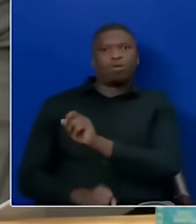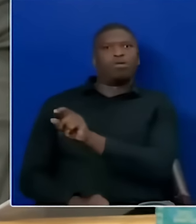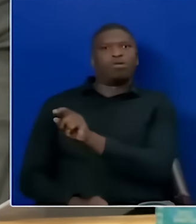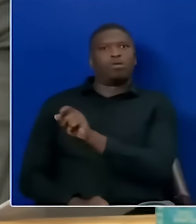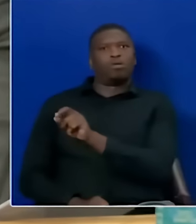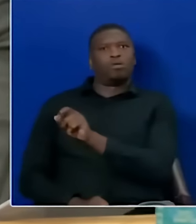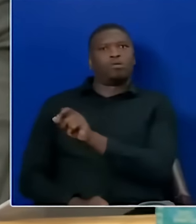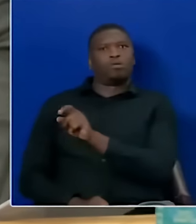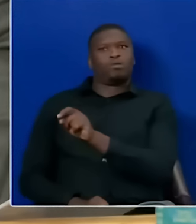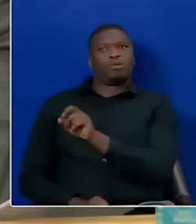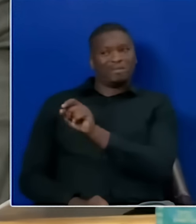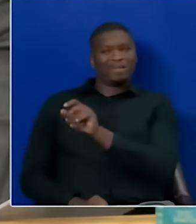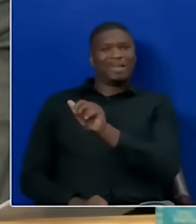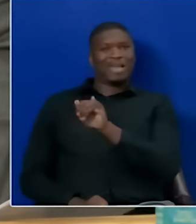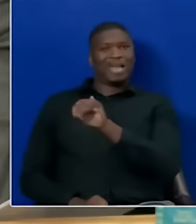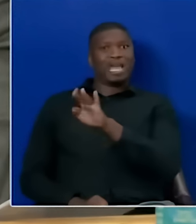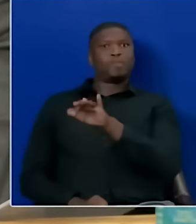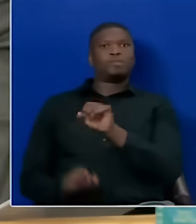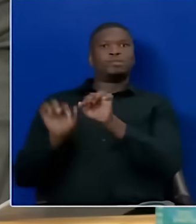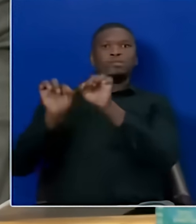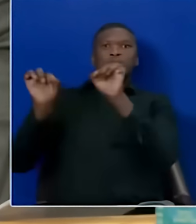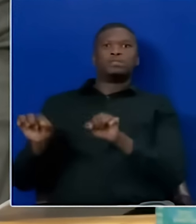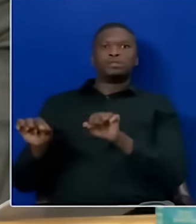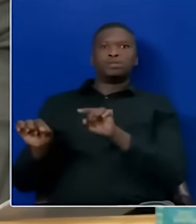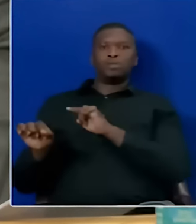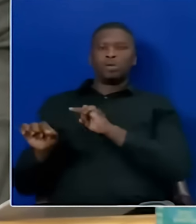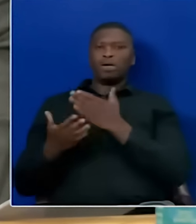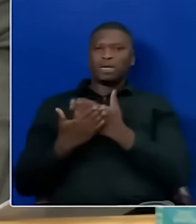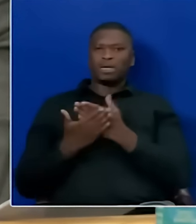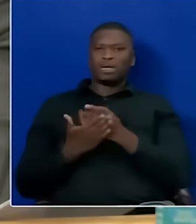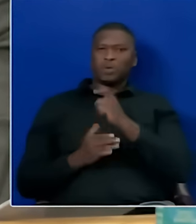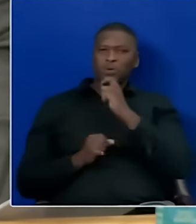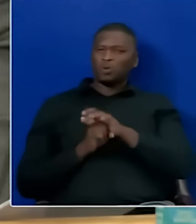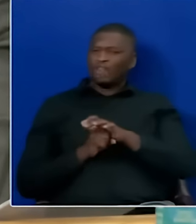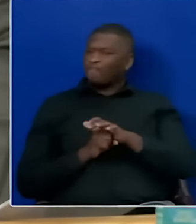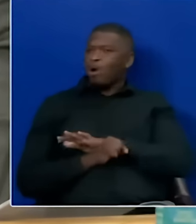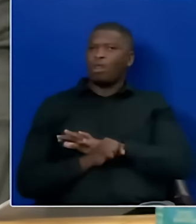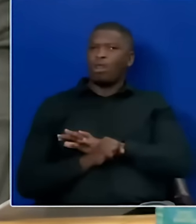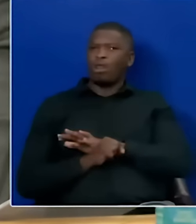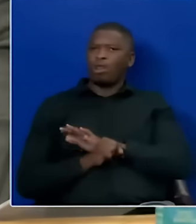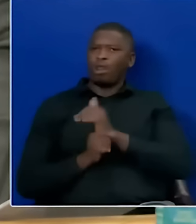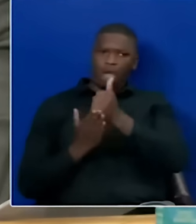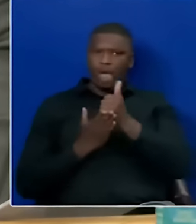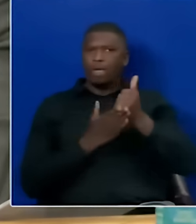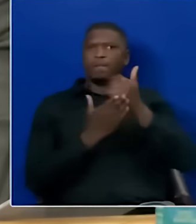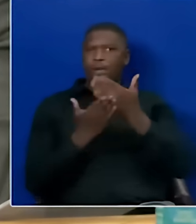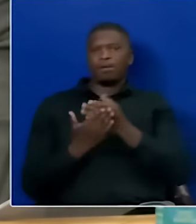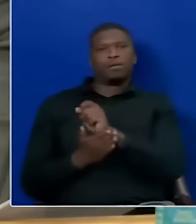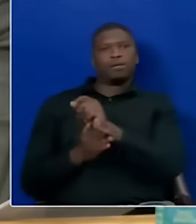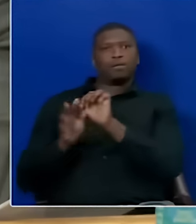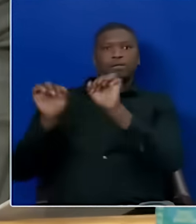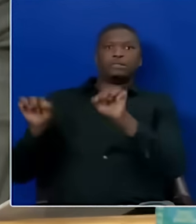section so that it can get the maximum capacity out of that system that it can.